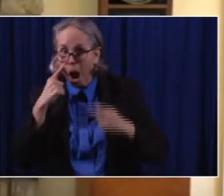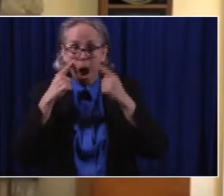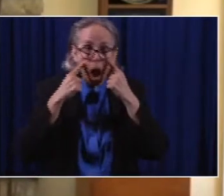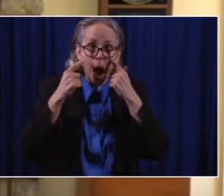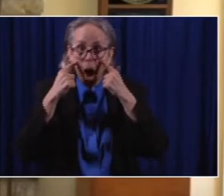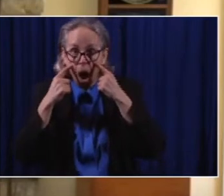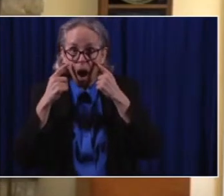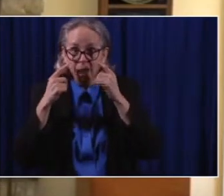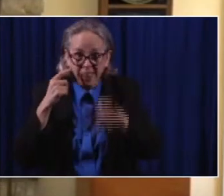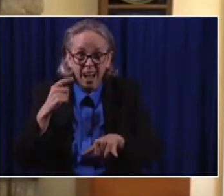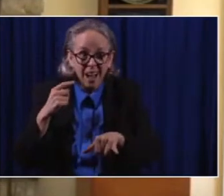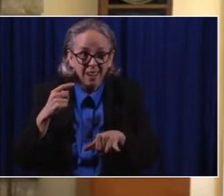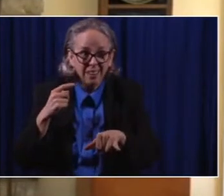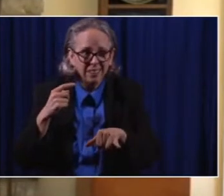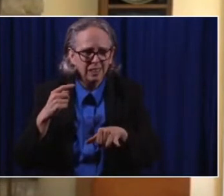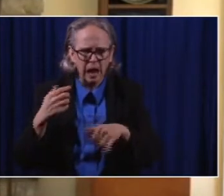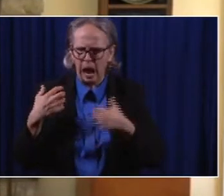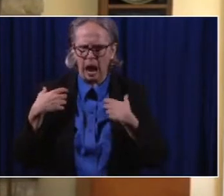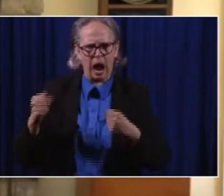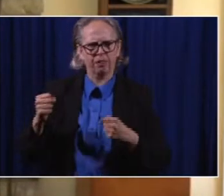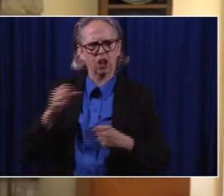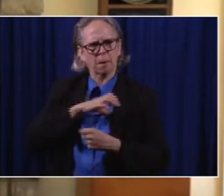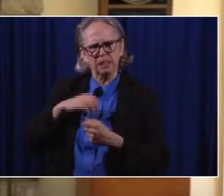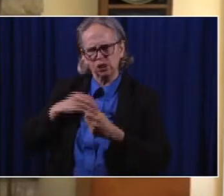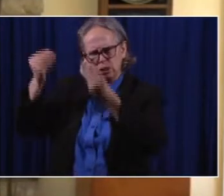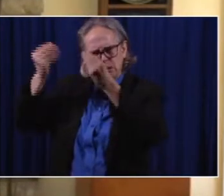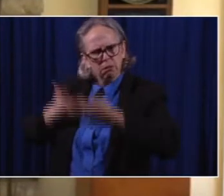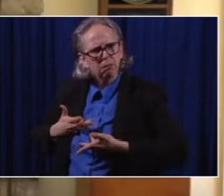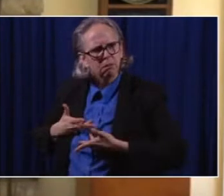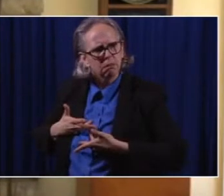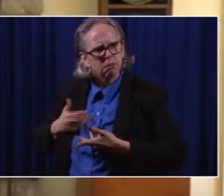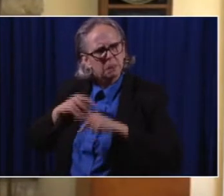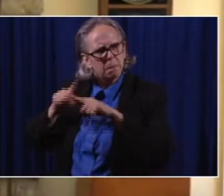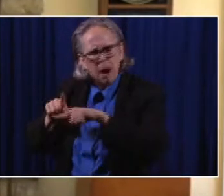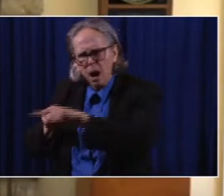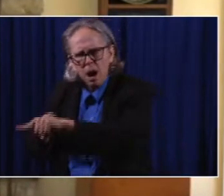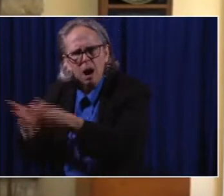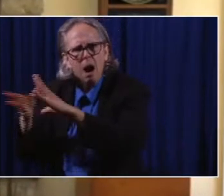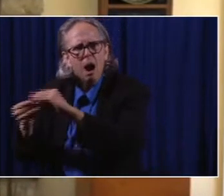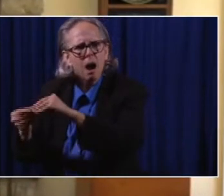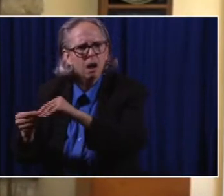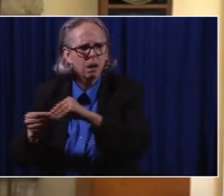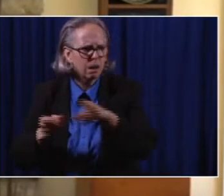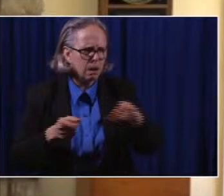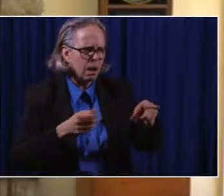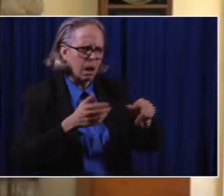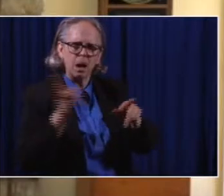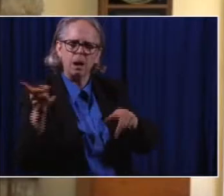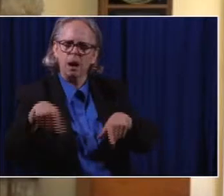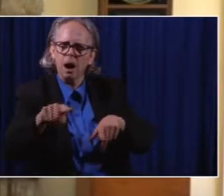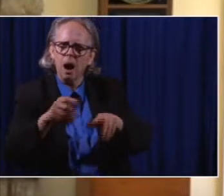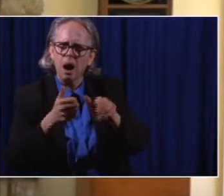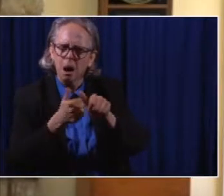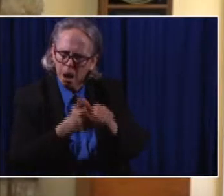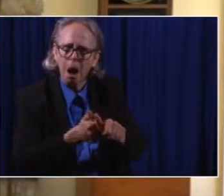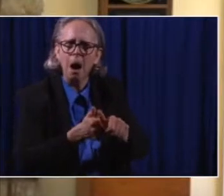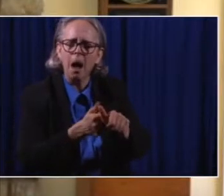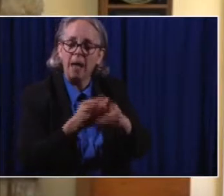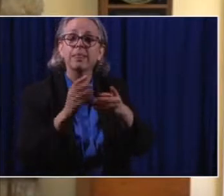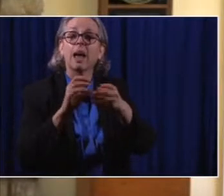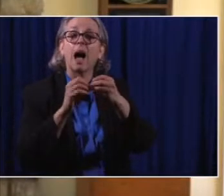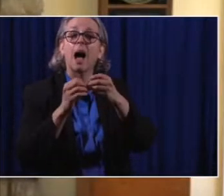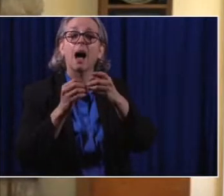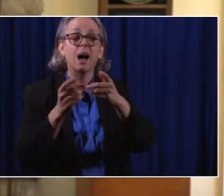health commissioners are telling me. Mask compliance went up dramatically. At the same time, when mask compliance went up, cases went down. There was no other